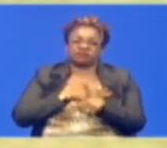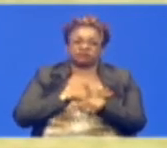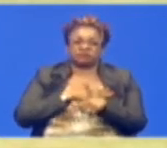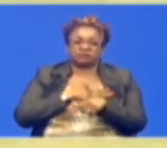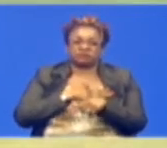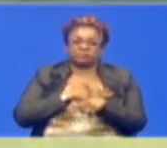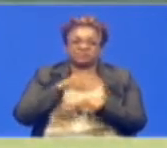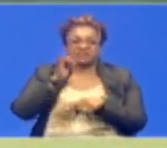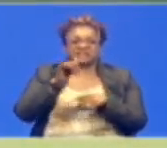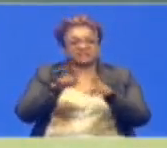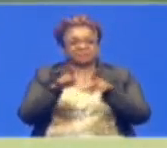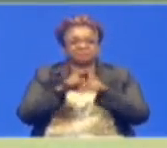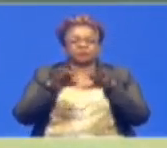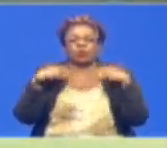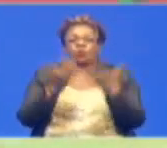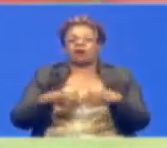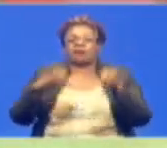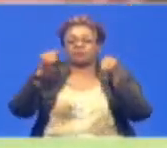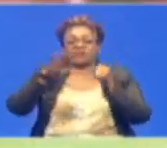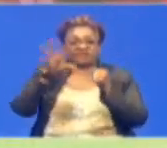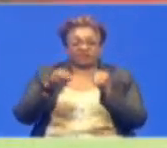World Cup of Africa.